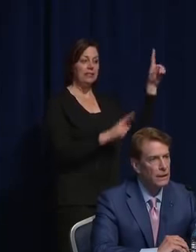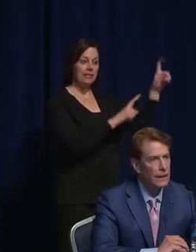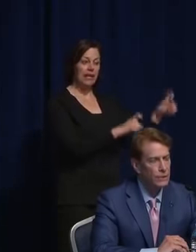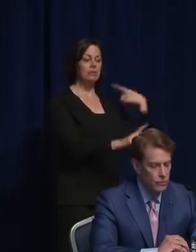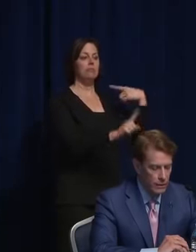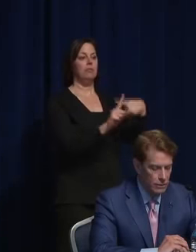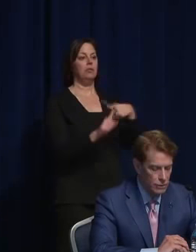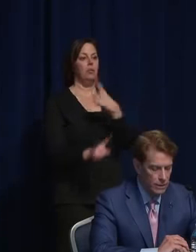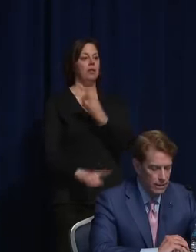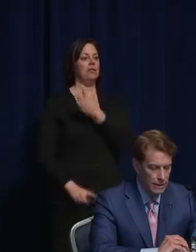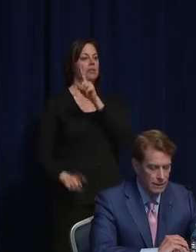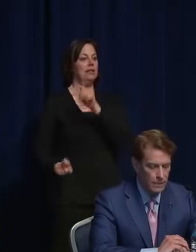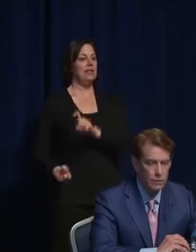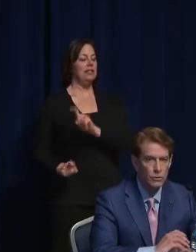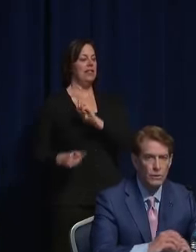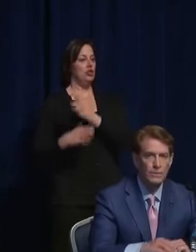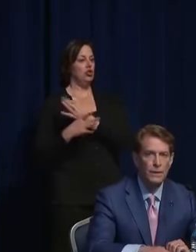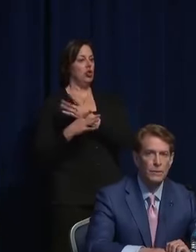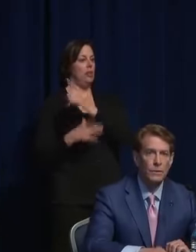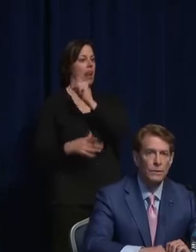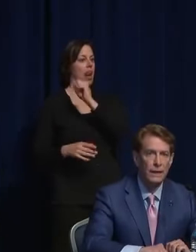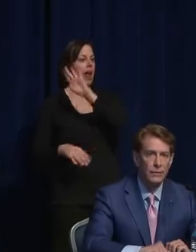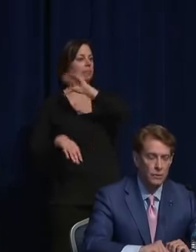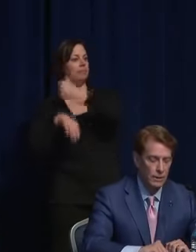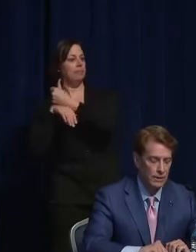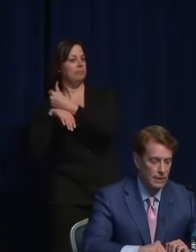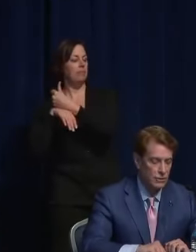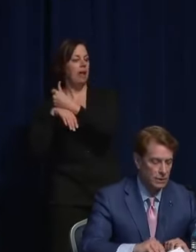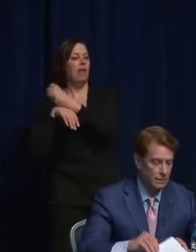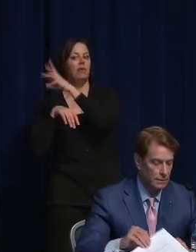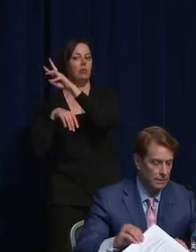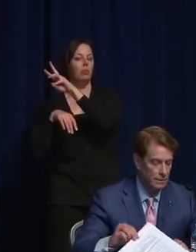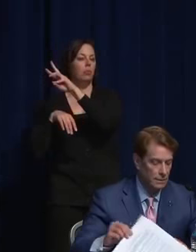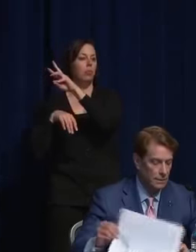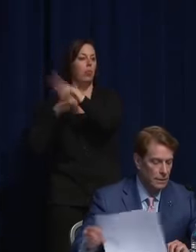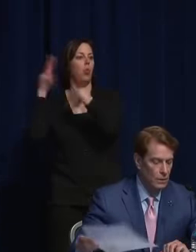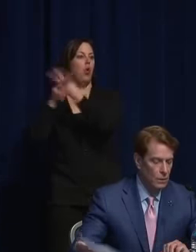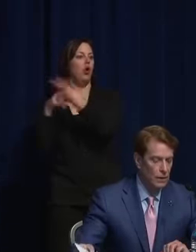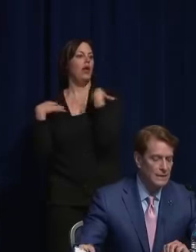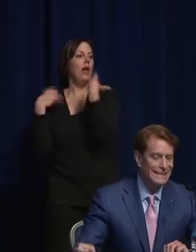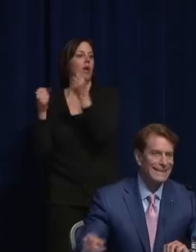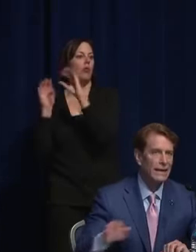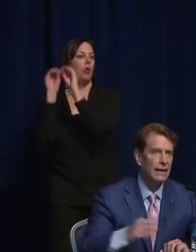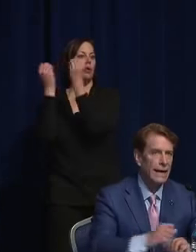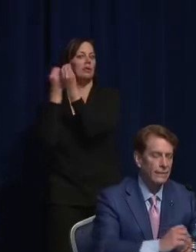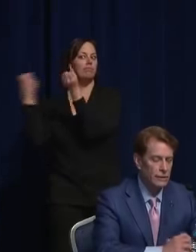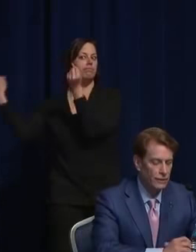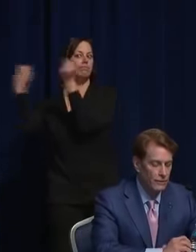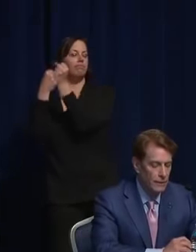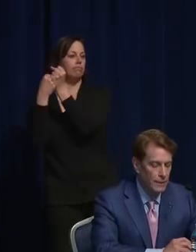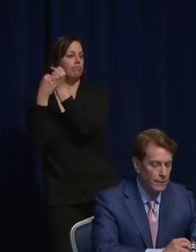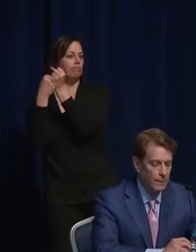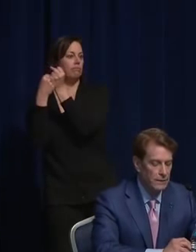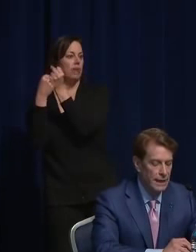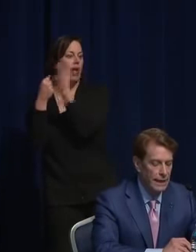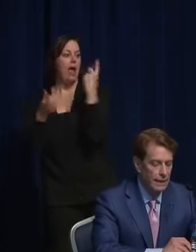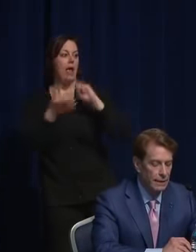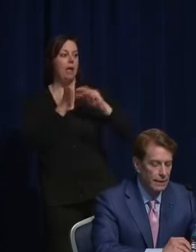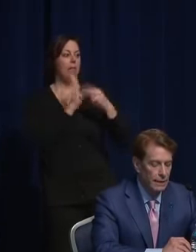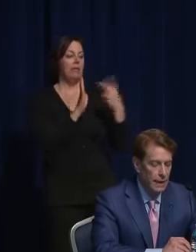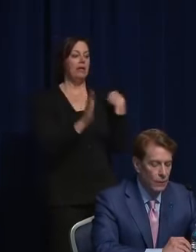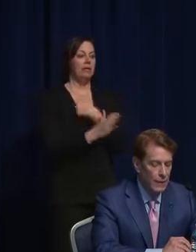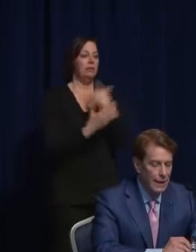in a laboratory in Germany that's been endorsed by the World Health Organization. We are testing on average 50 people a